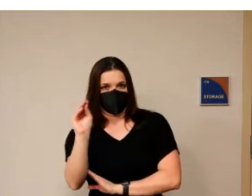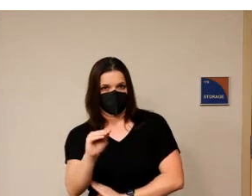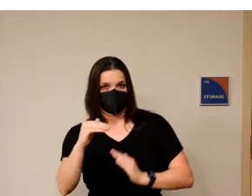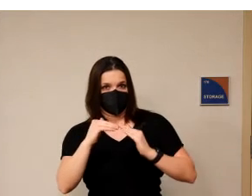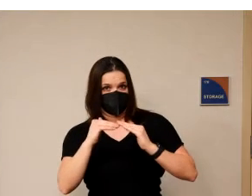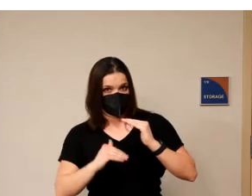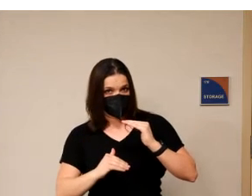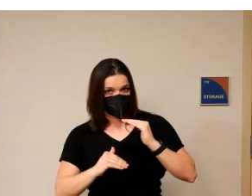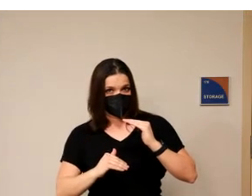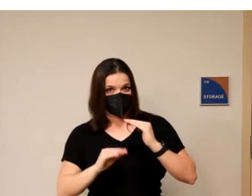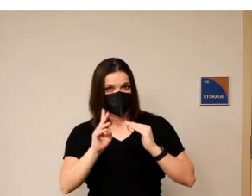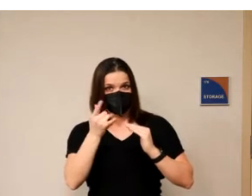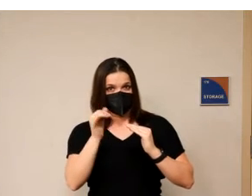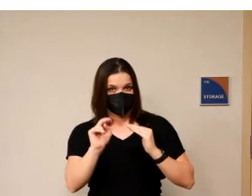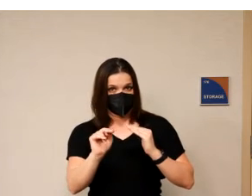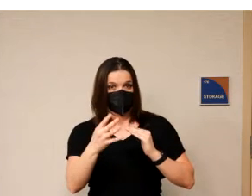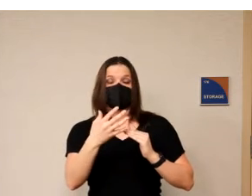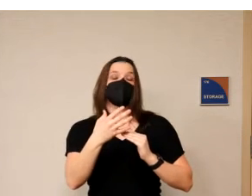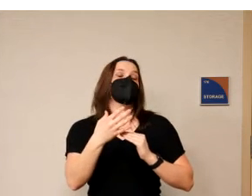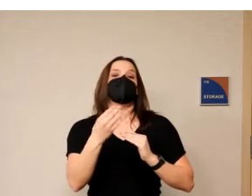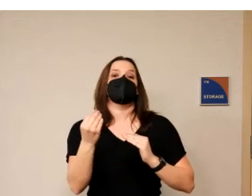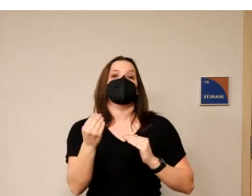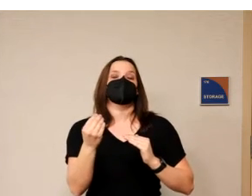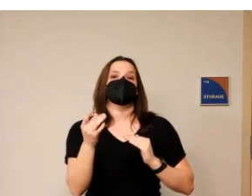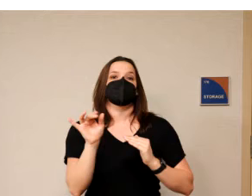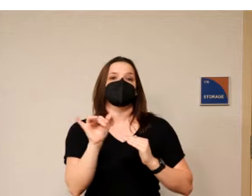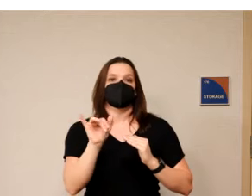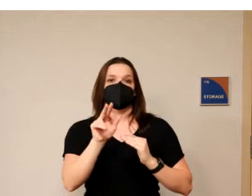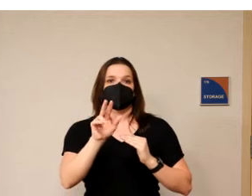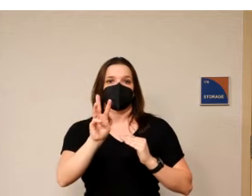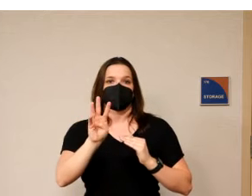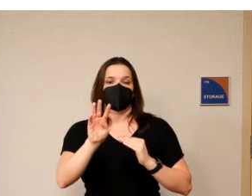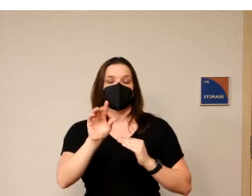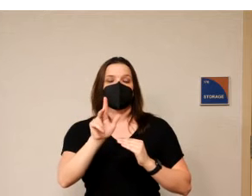1.14% under for deviation and